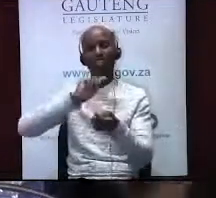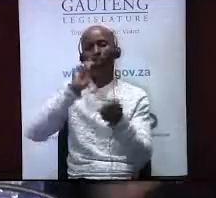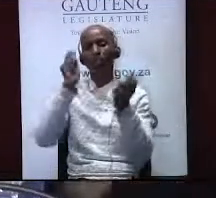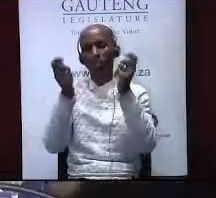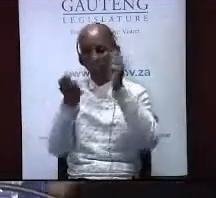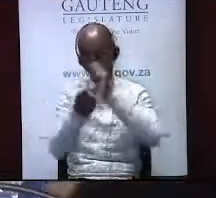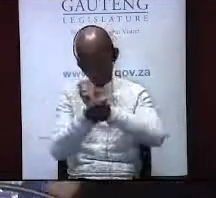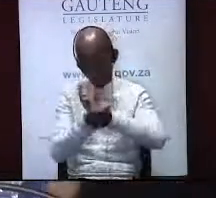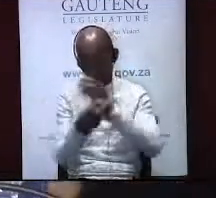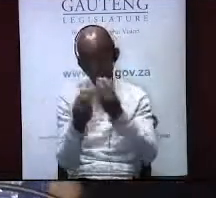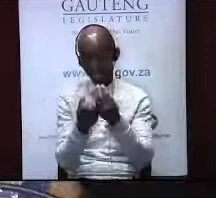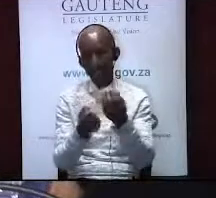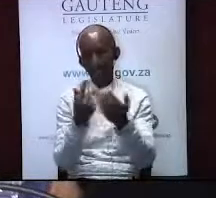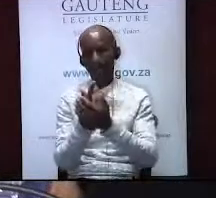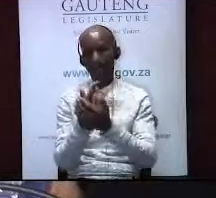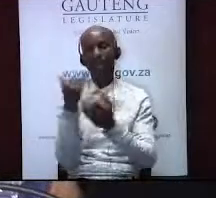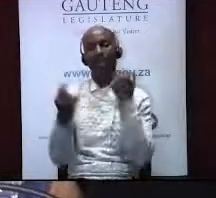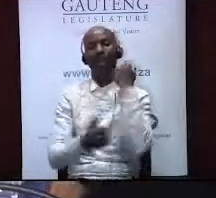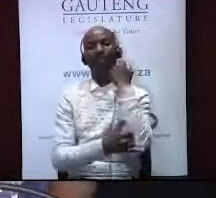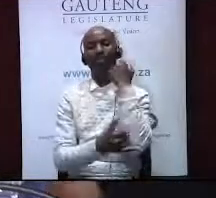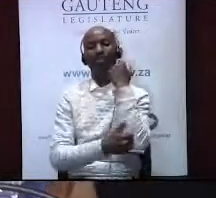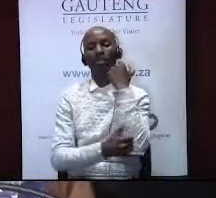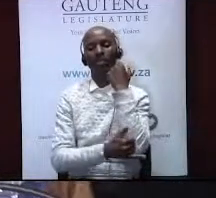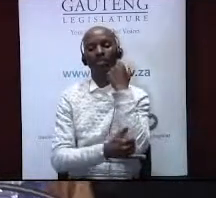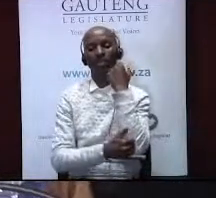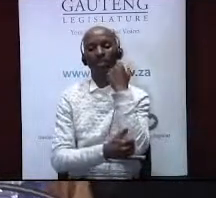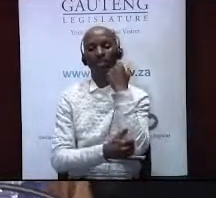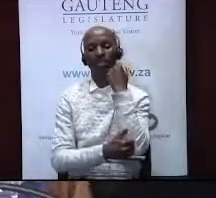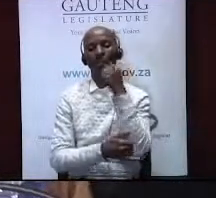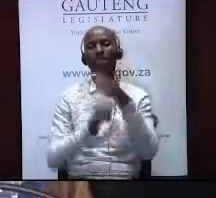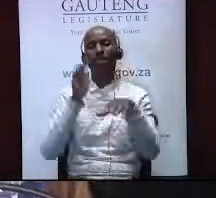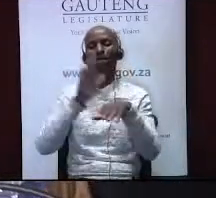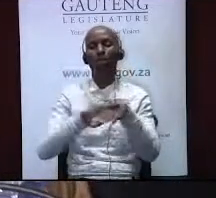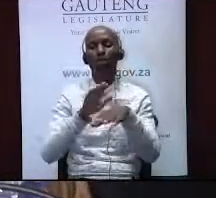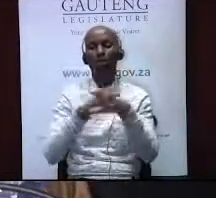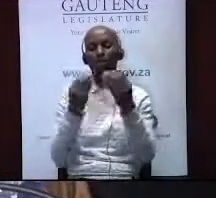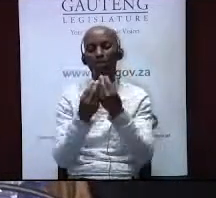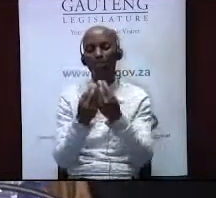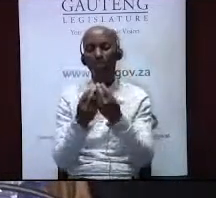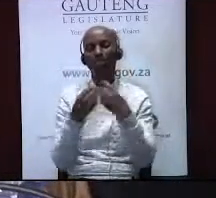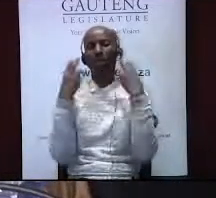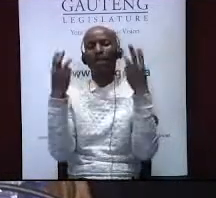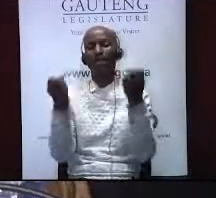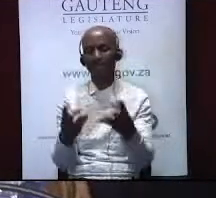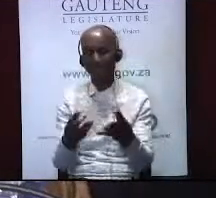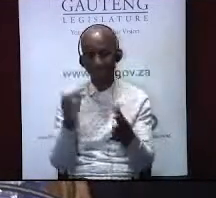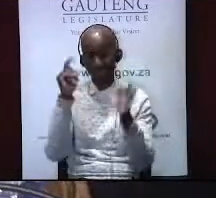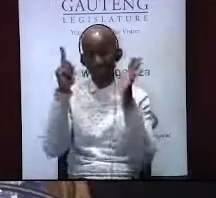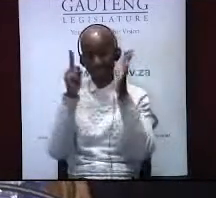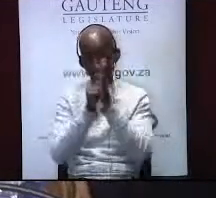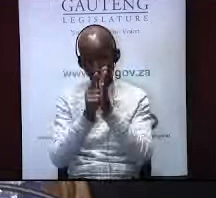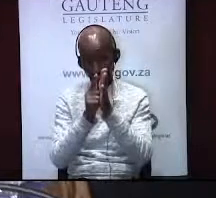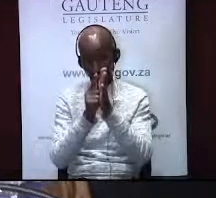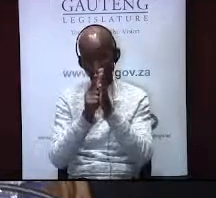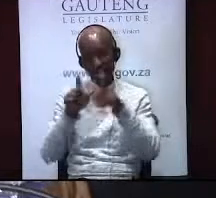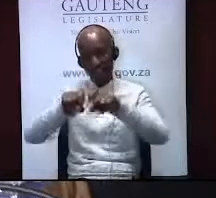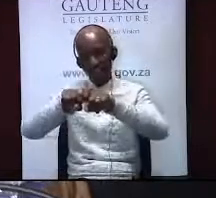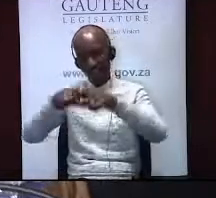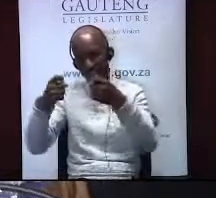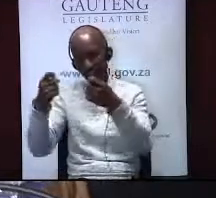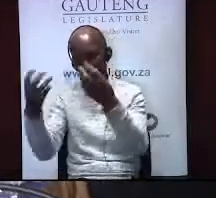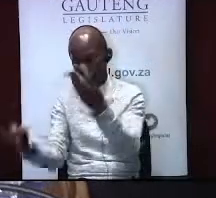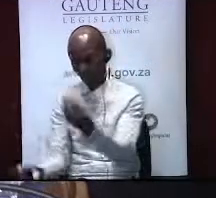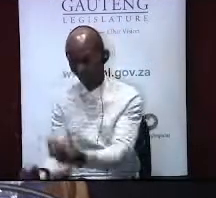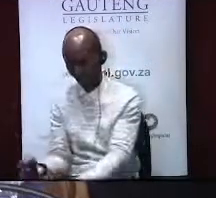is happening in our country? There is so much invasion of foreigners. Ibile, ba rape bana ba